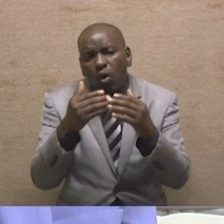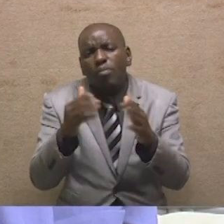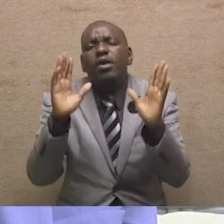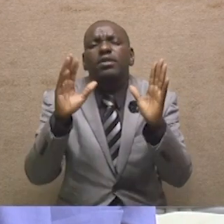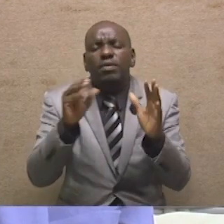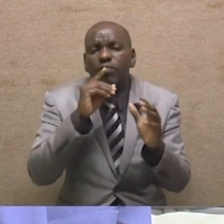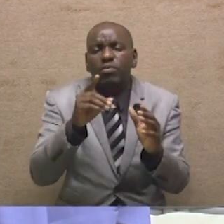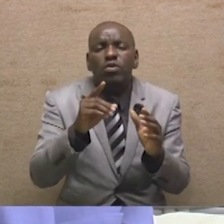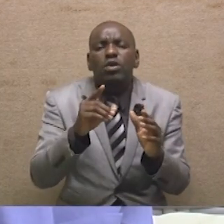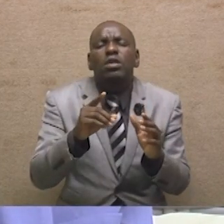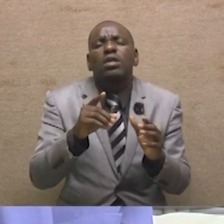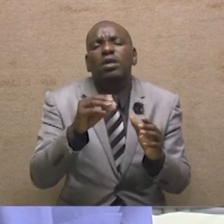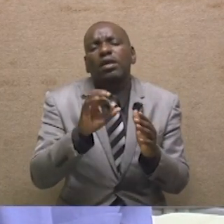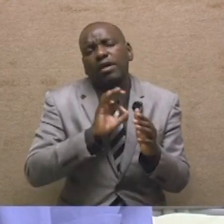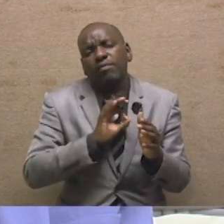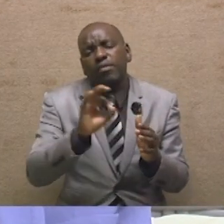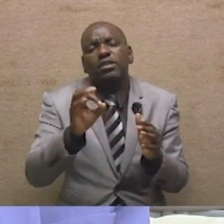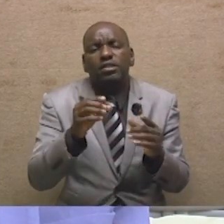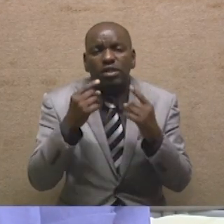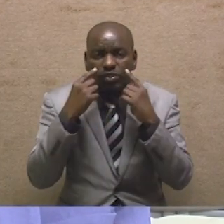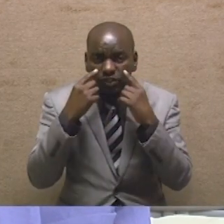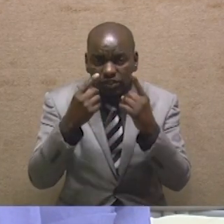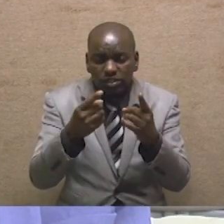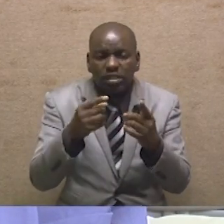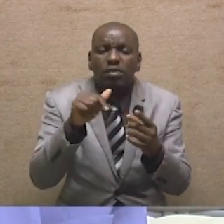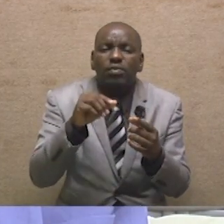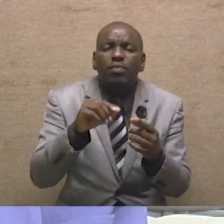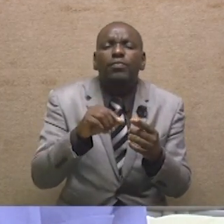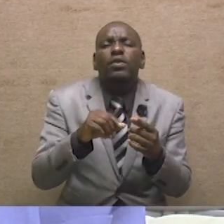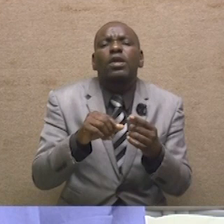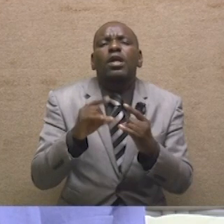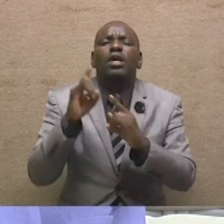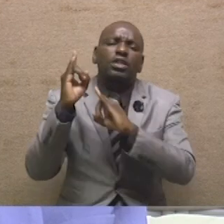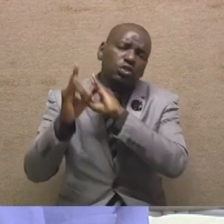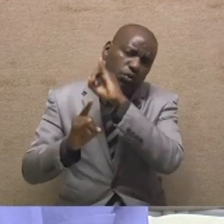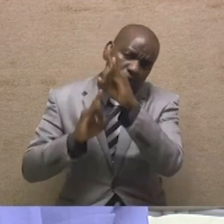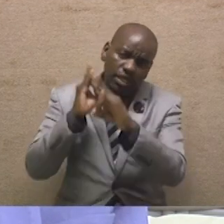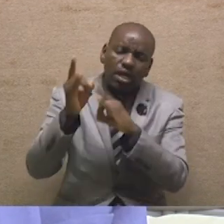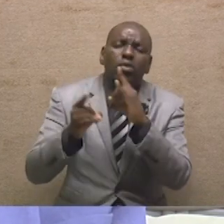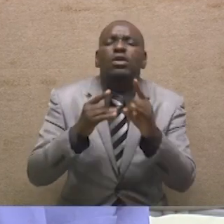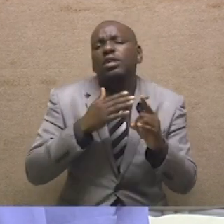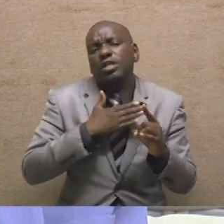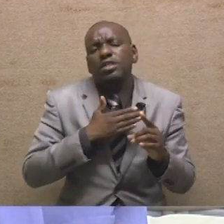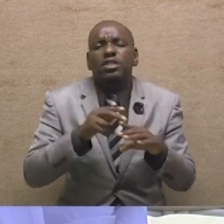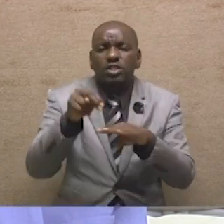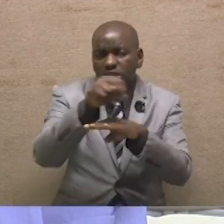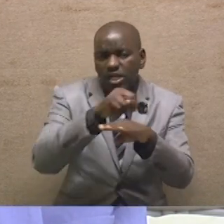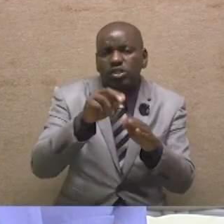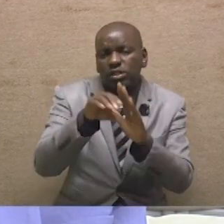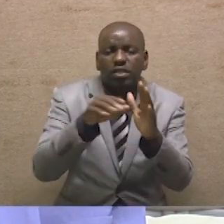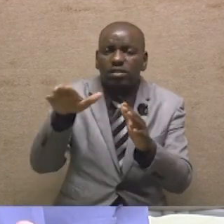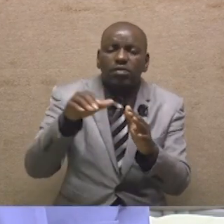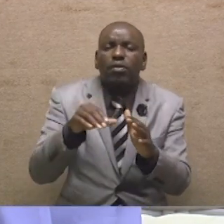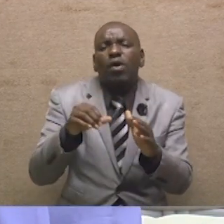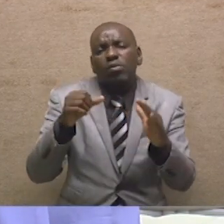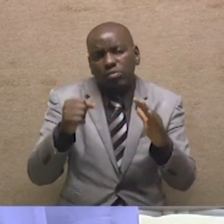does, with the openness that the government has shown, and the historical interest in